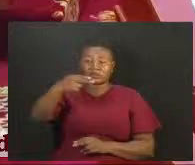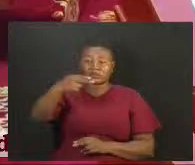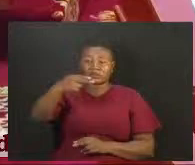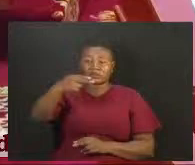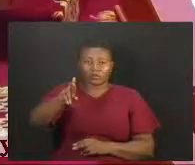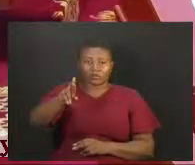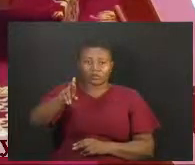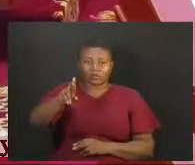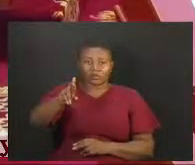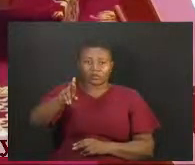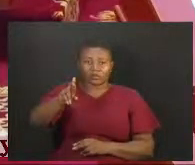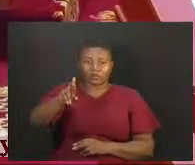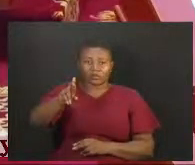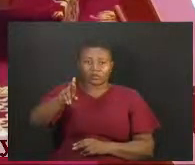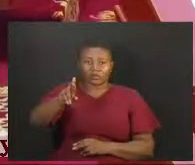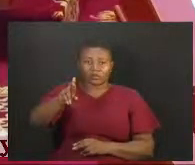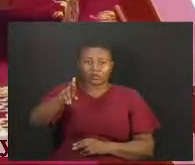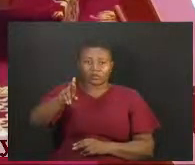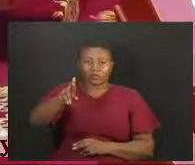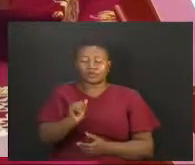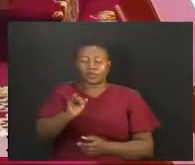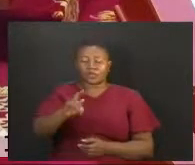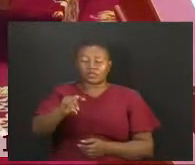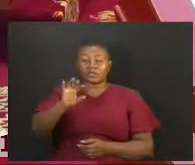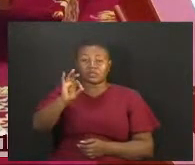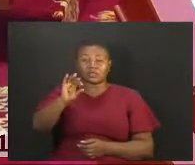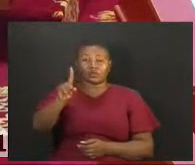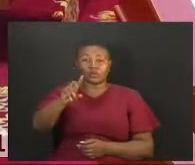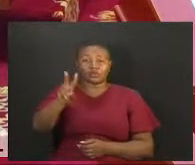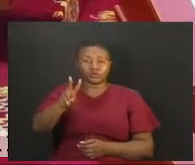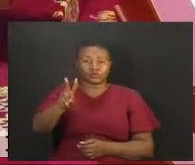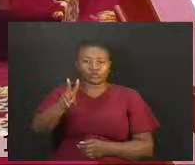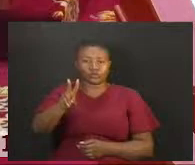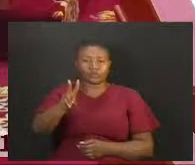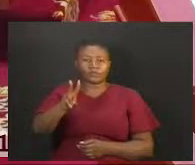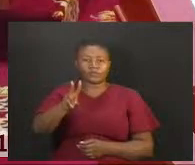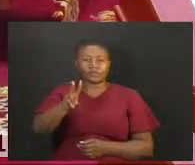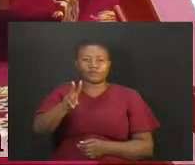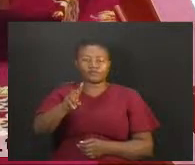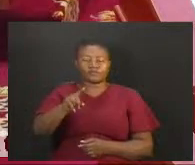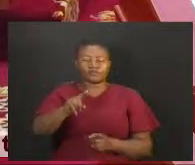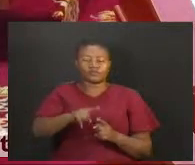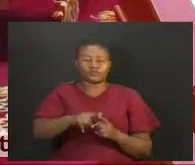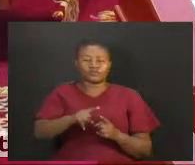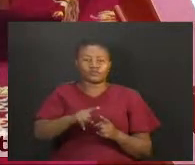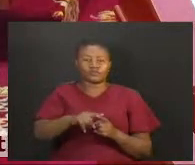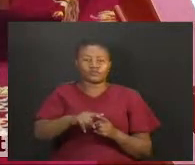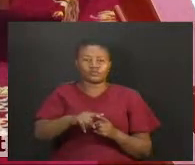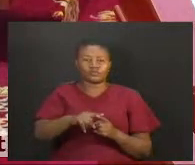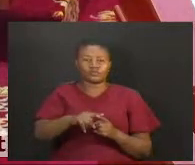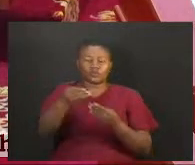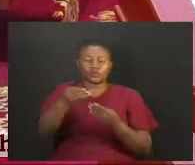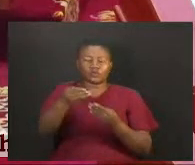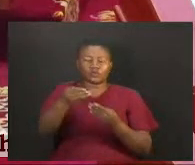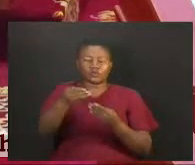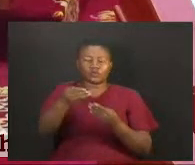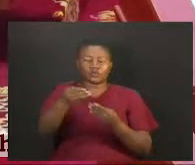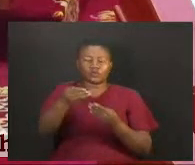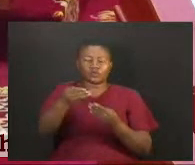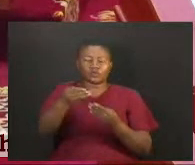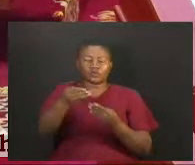Act 2016, Act 912, to deploy a robust public financial management